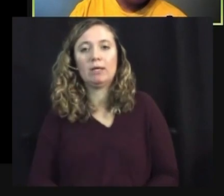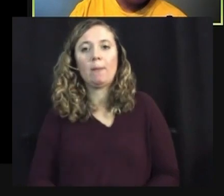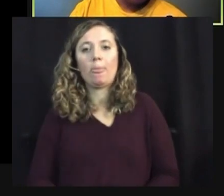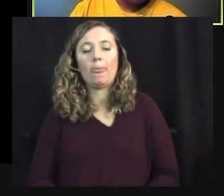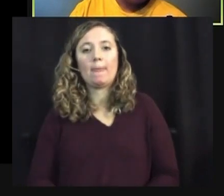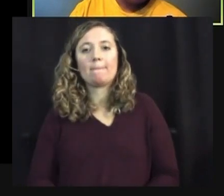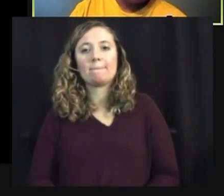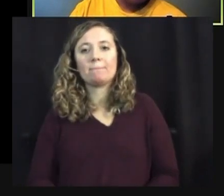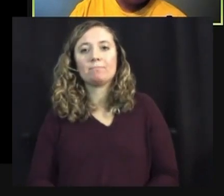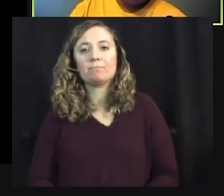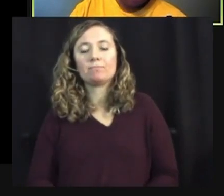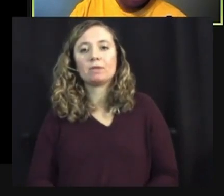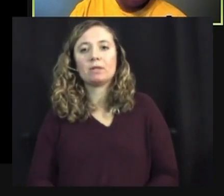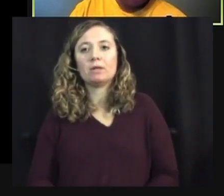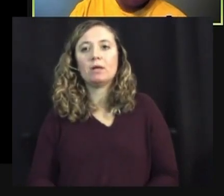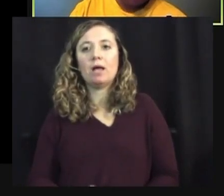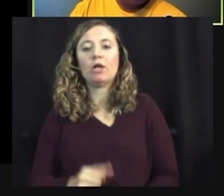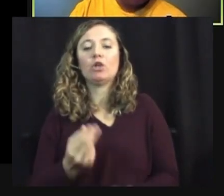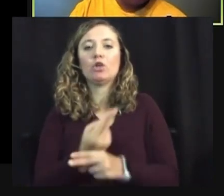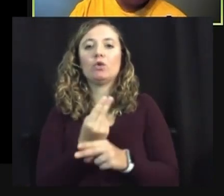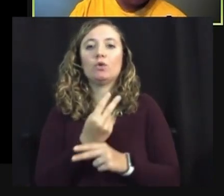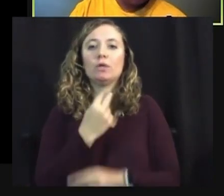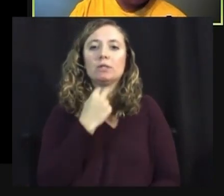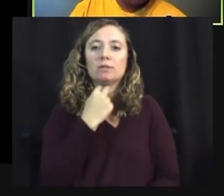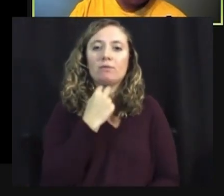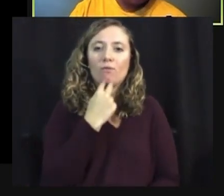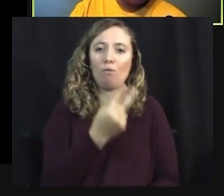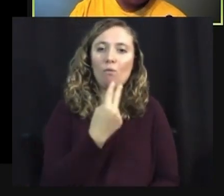as a backup to my AAC formats.